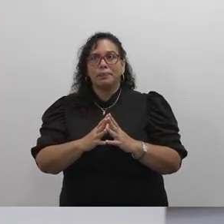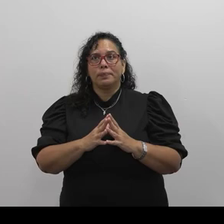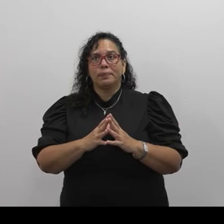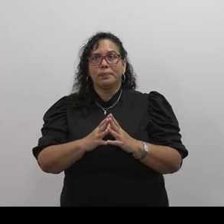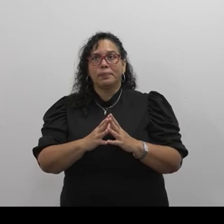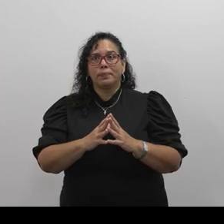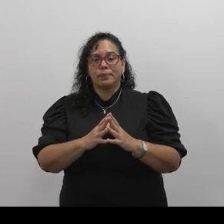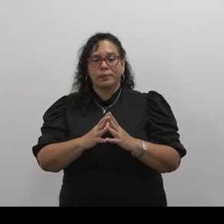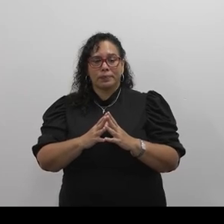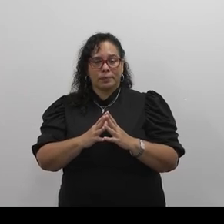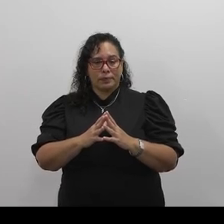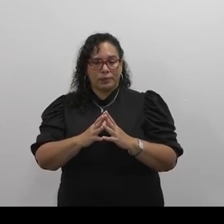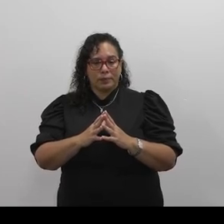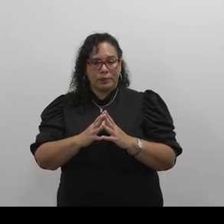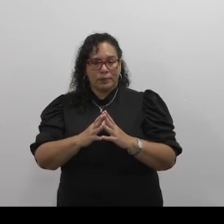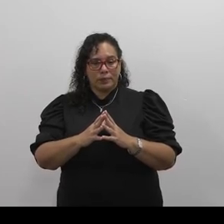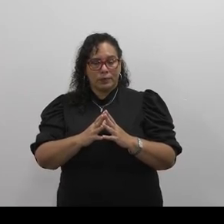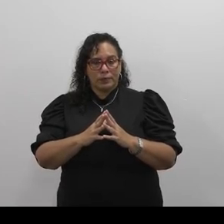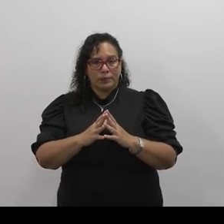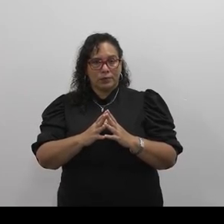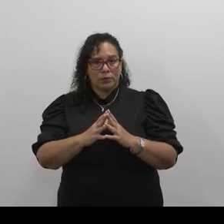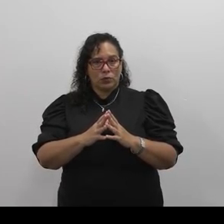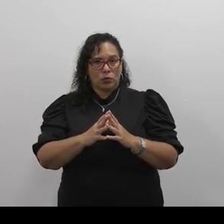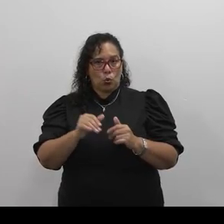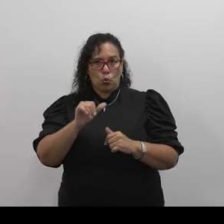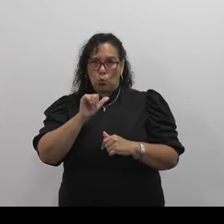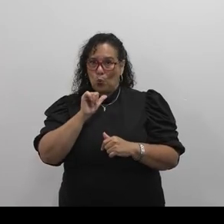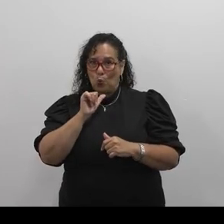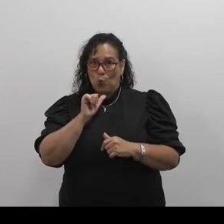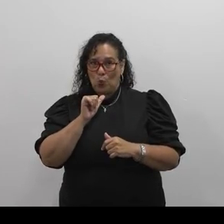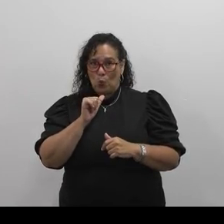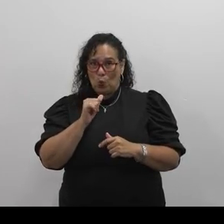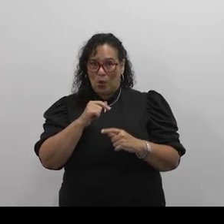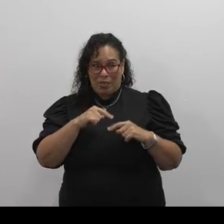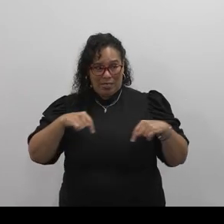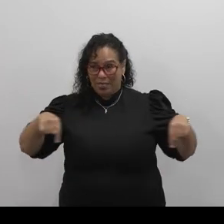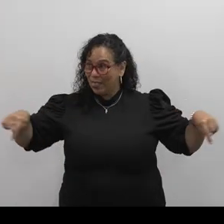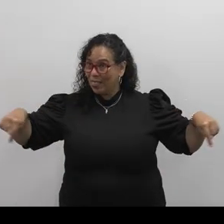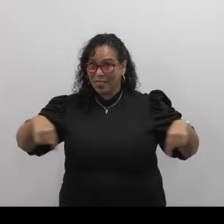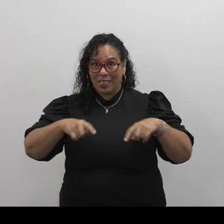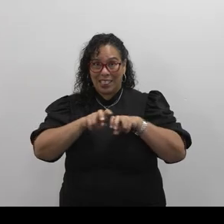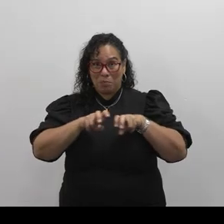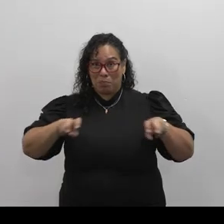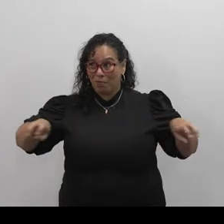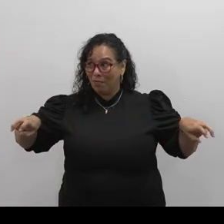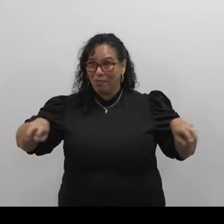We're not meeting together in committees. Right. We're each individually